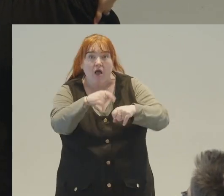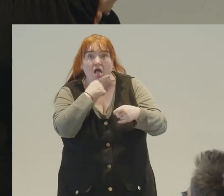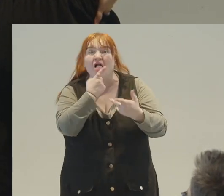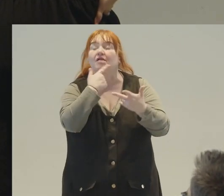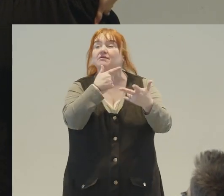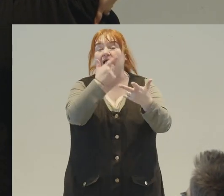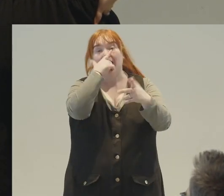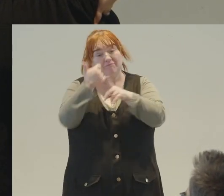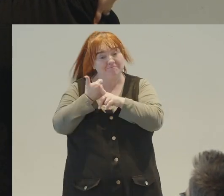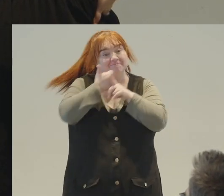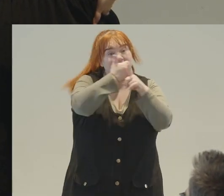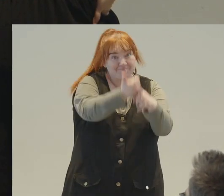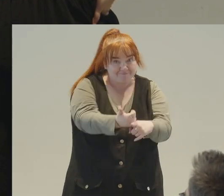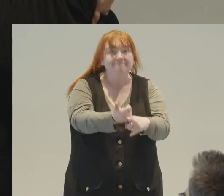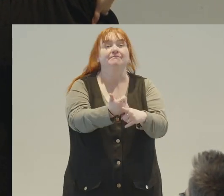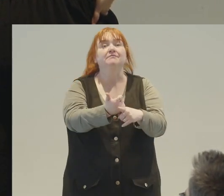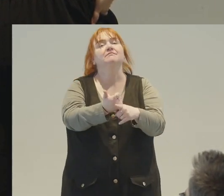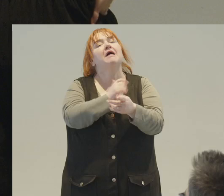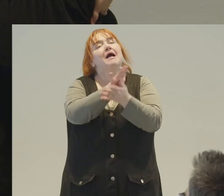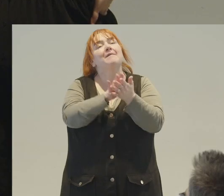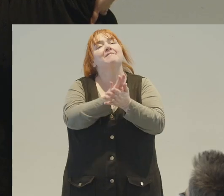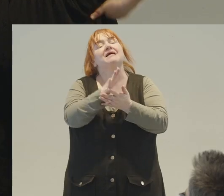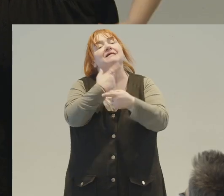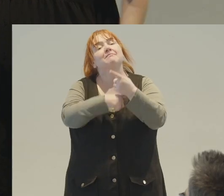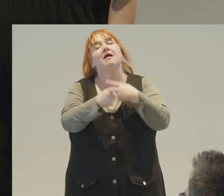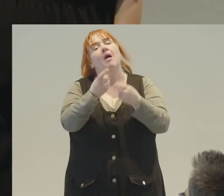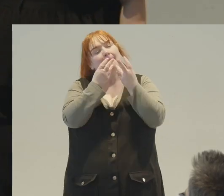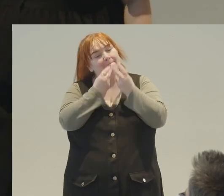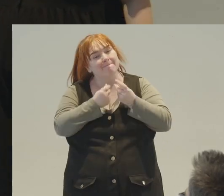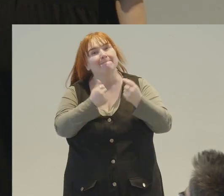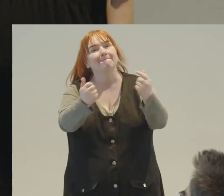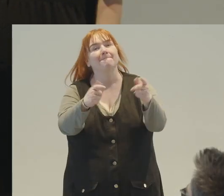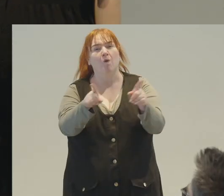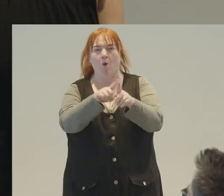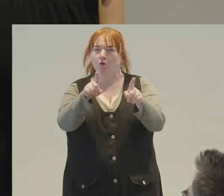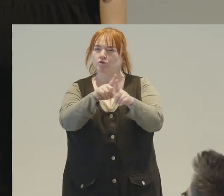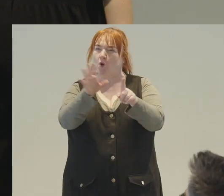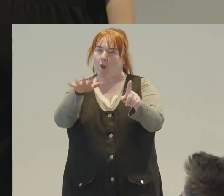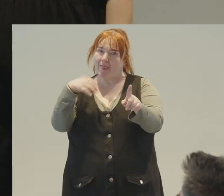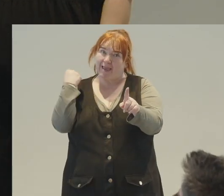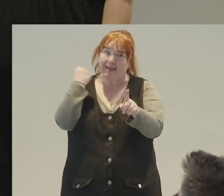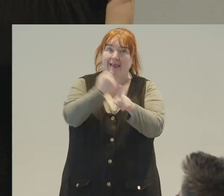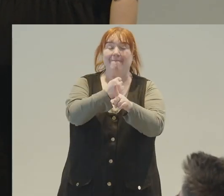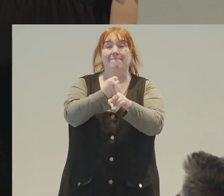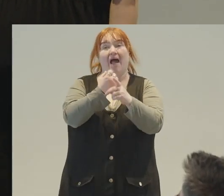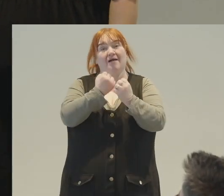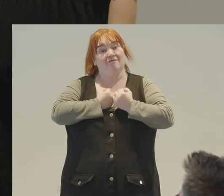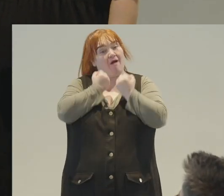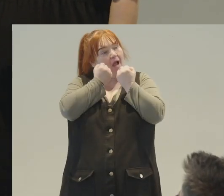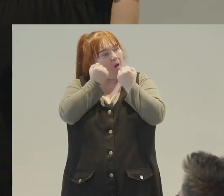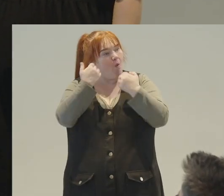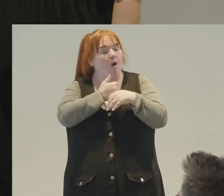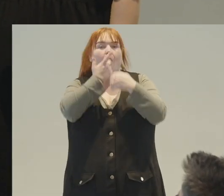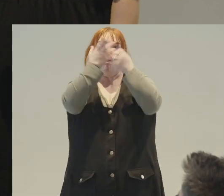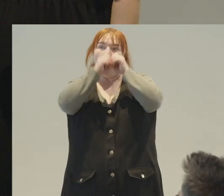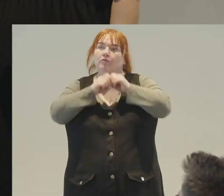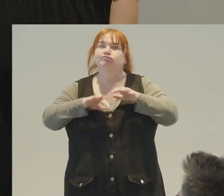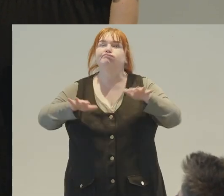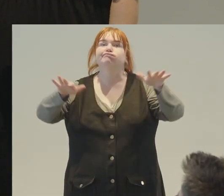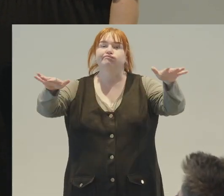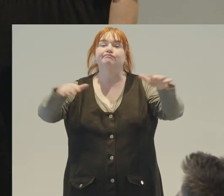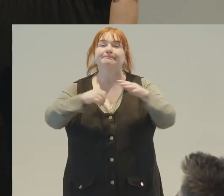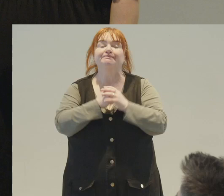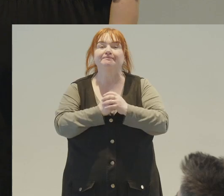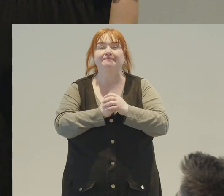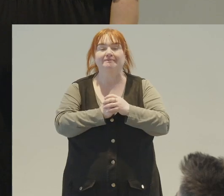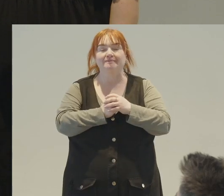work so much easier and a really impact of the work that we do. And, and